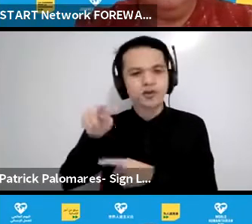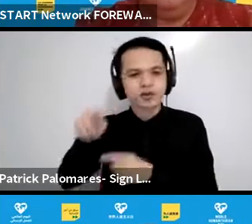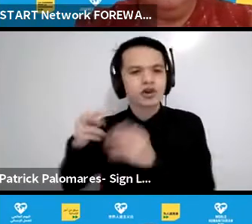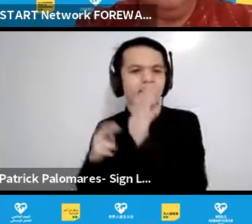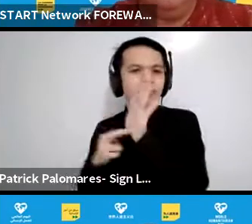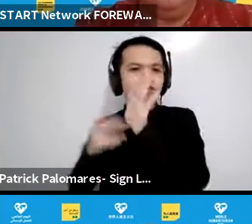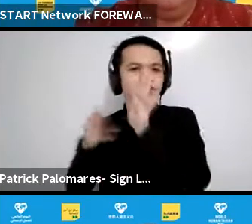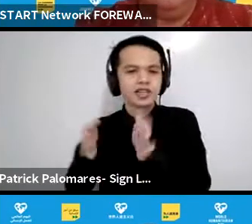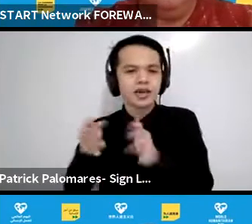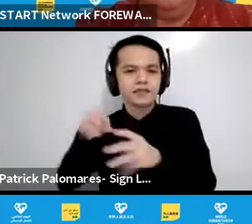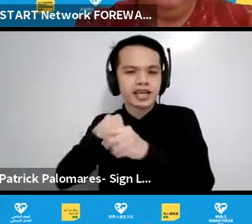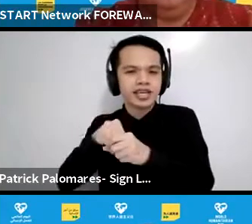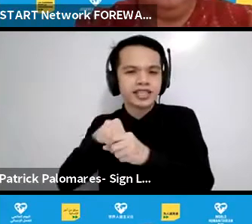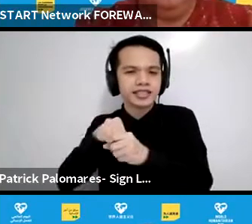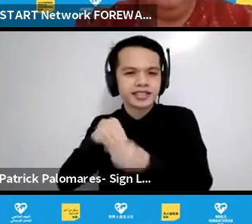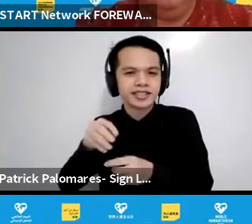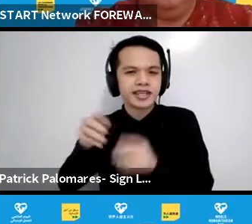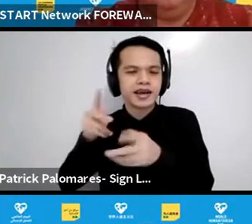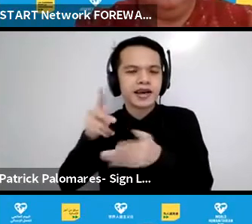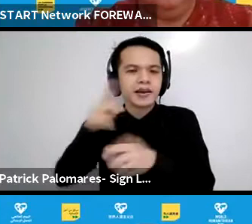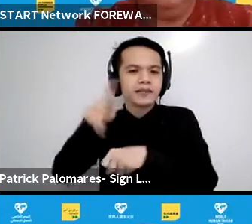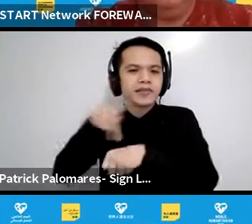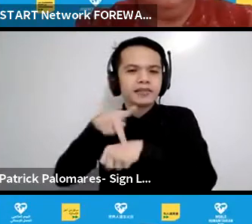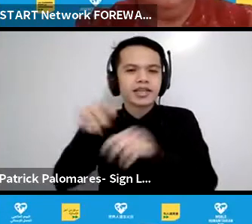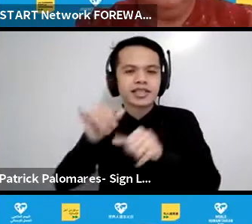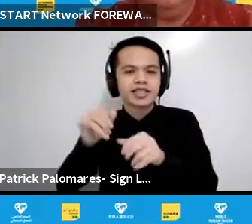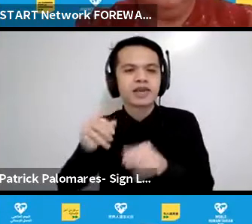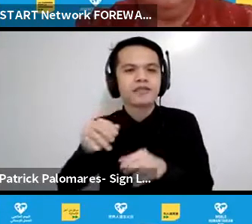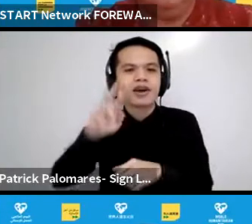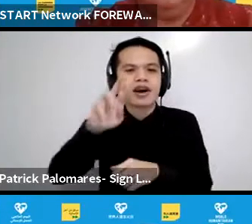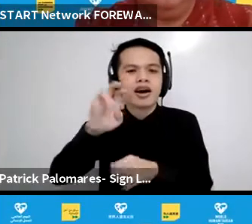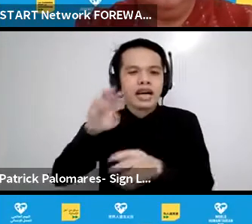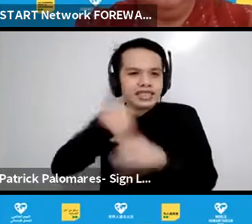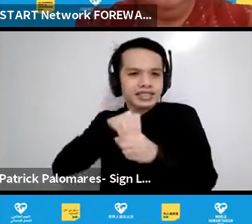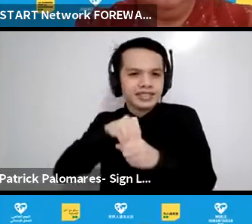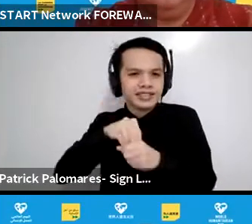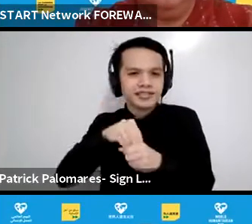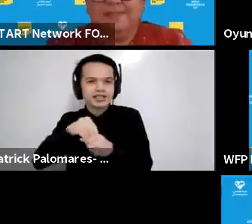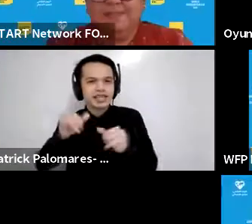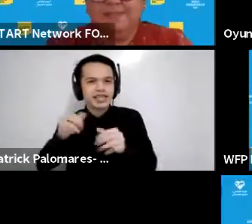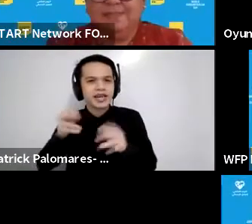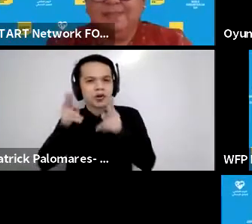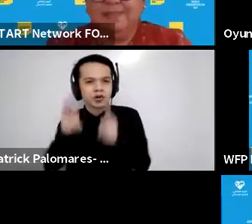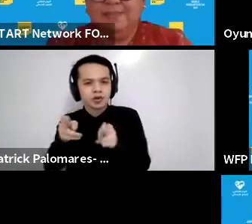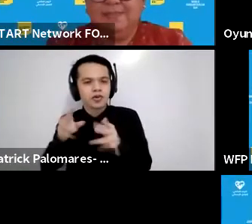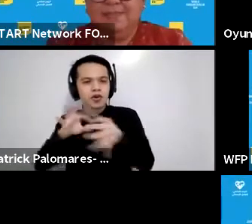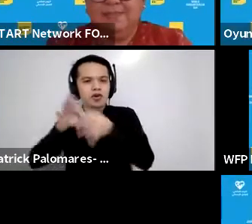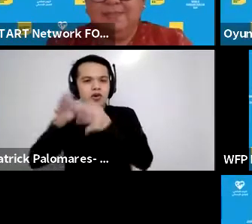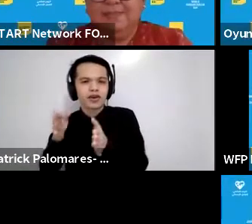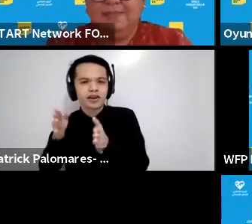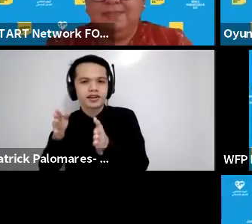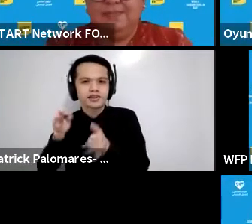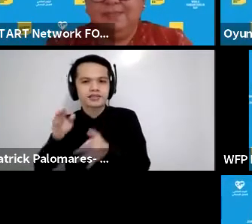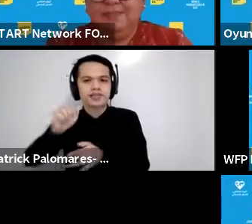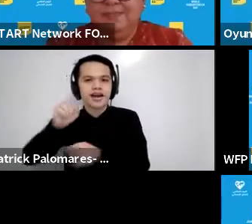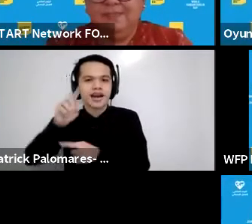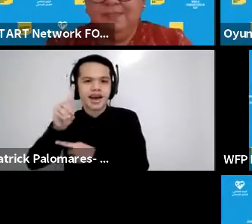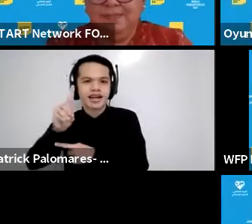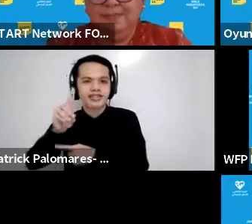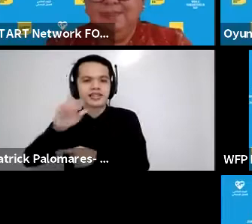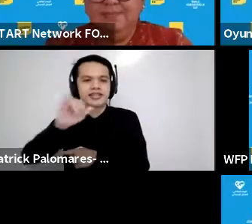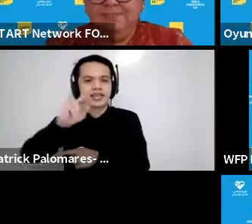in the Philippines and the United Nations Philippines resident coordinator and humanitarian coordinator ad